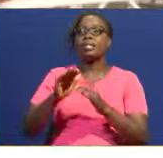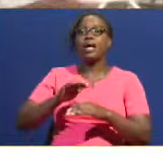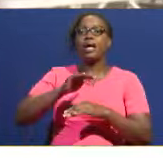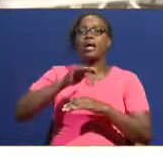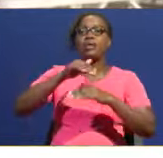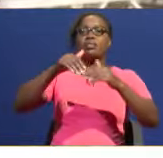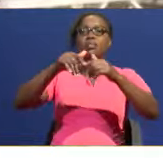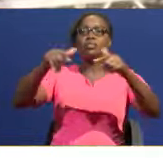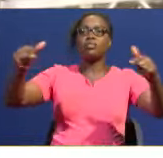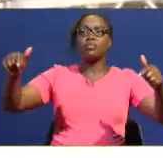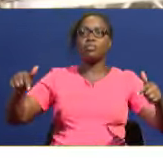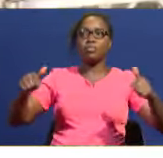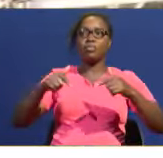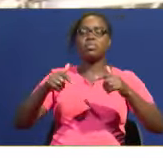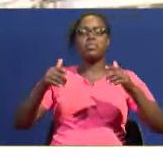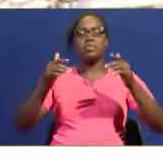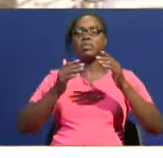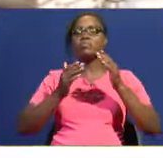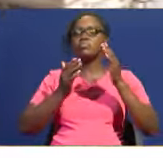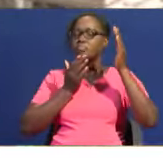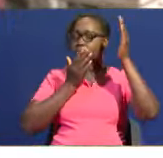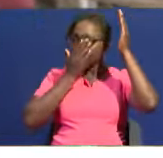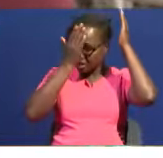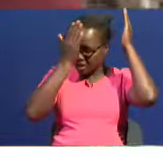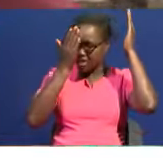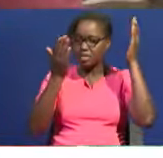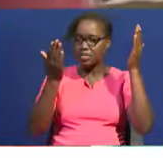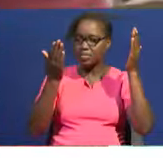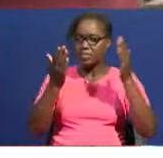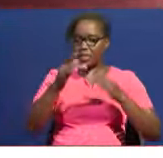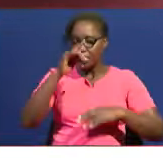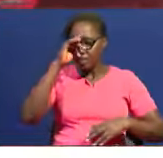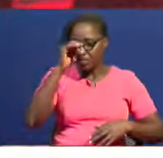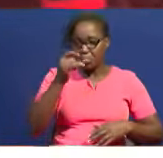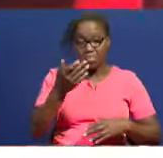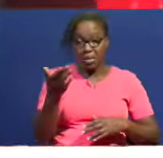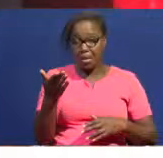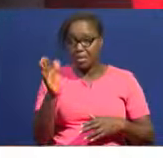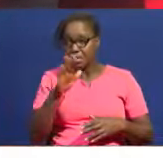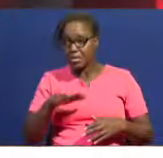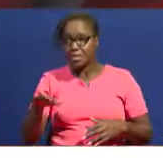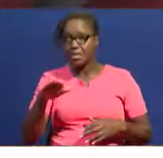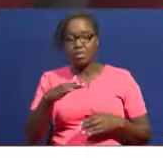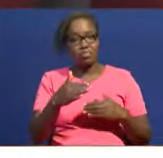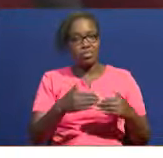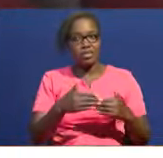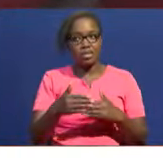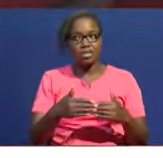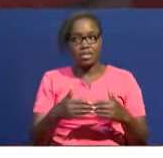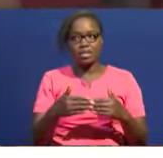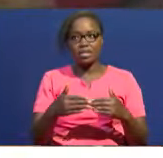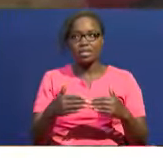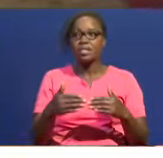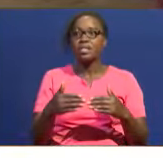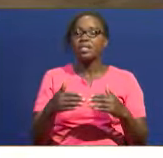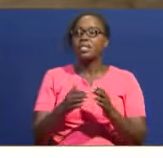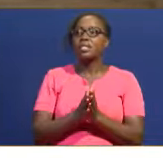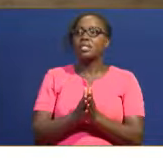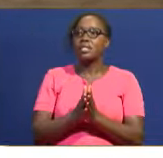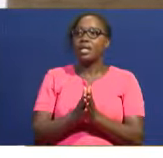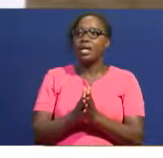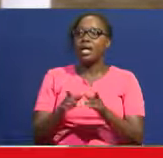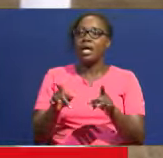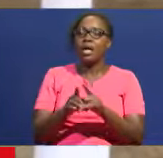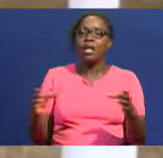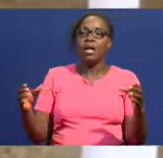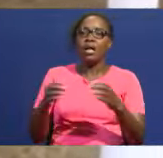and I'm assuming that's where the priests will be, and dignitaries will be somewhere around here, in terms of, you know, as